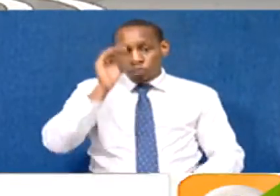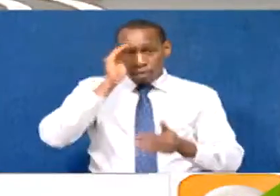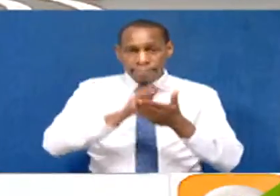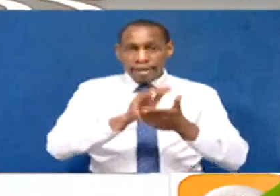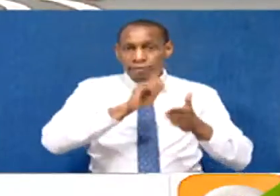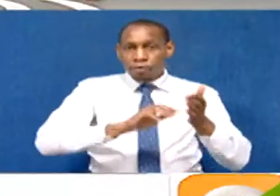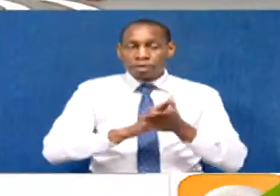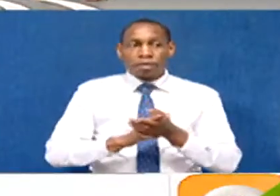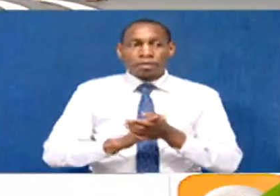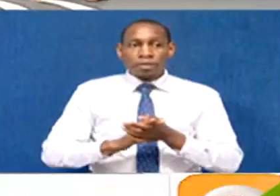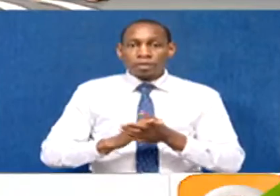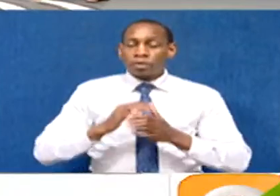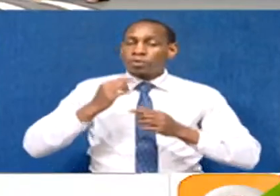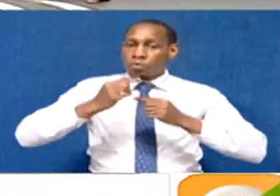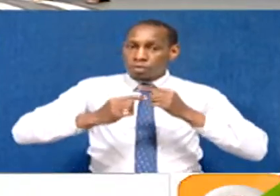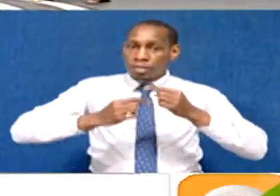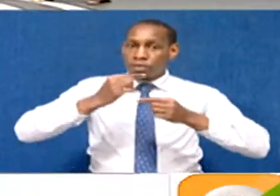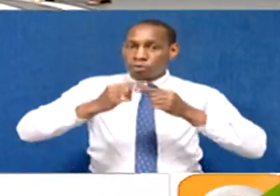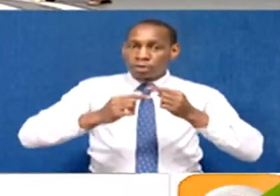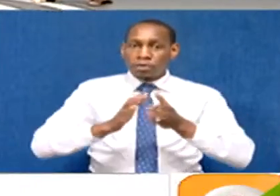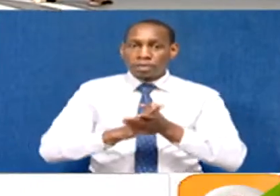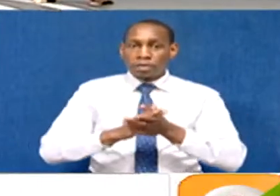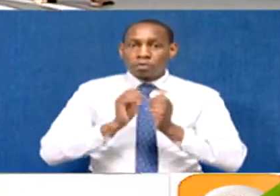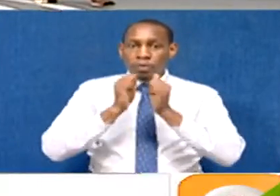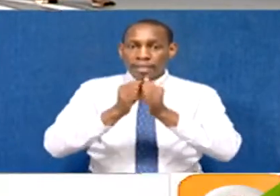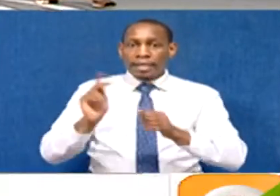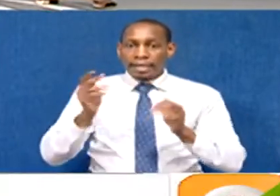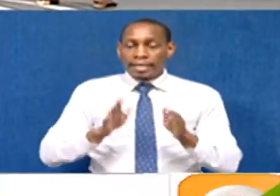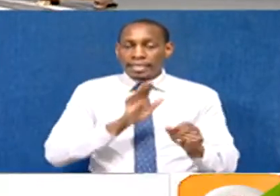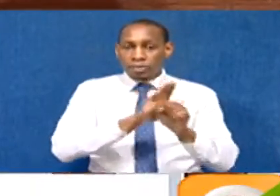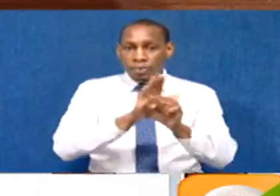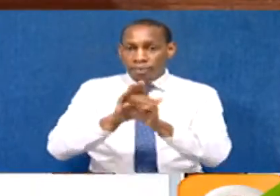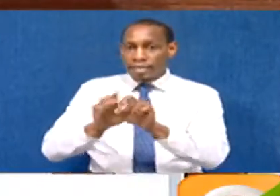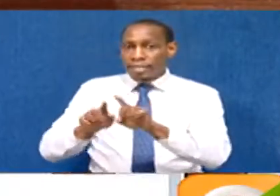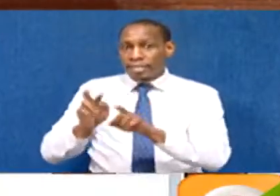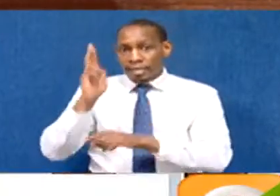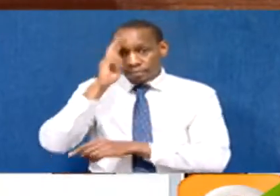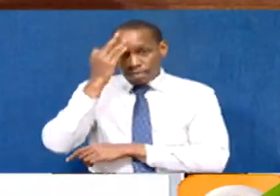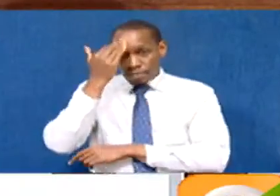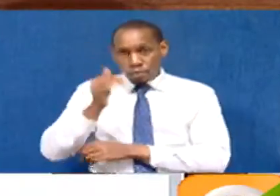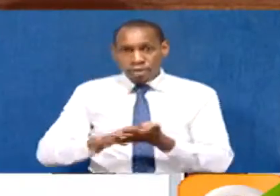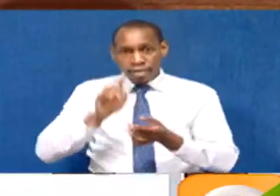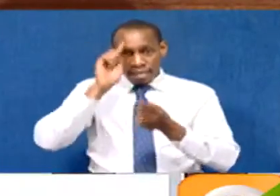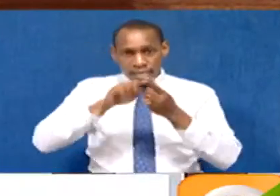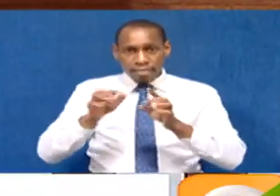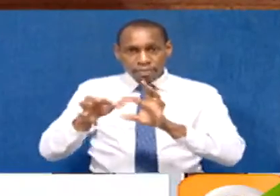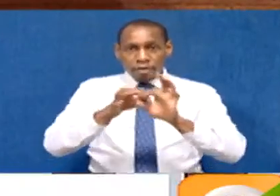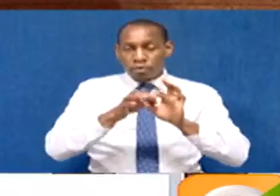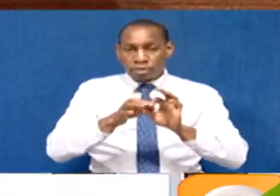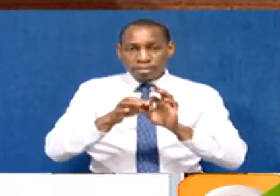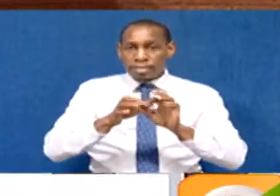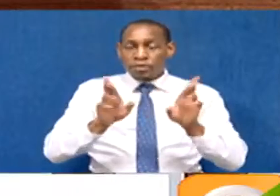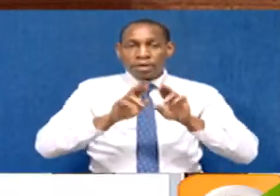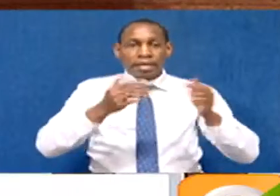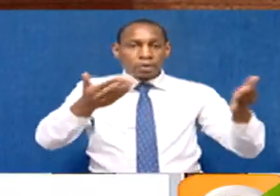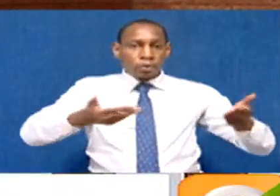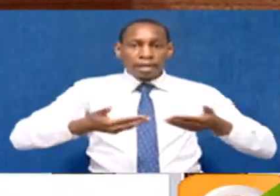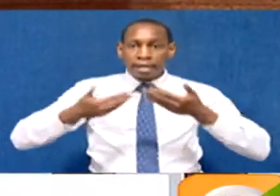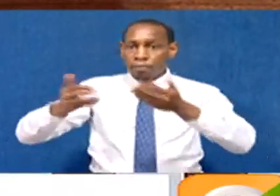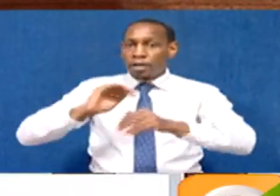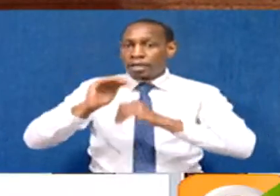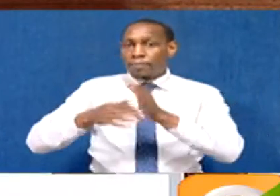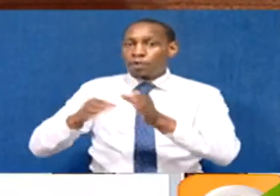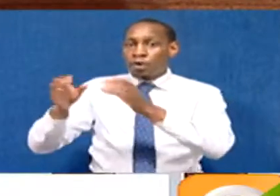believe in carrying with us as many Kenyans as possible. And that is why Azimio is open. We will welcome all